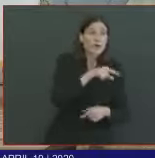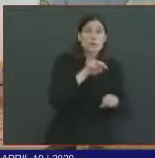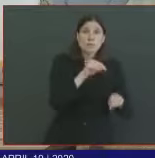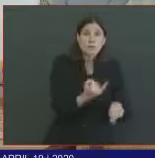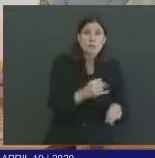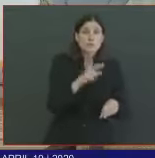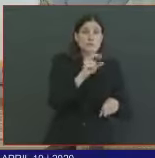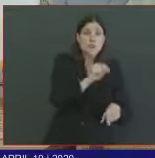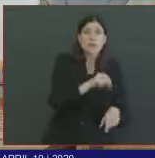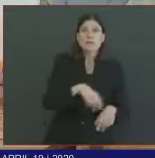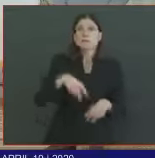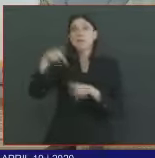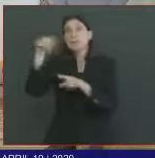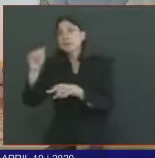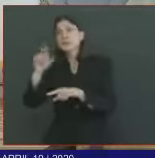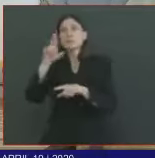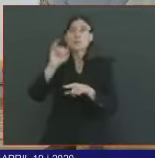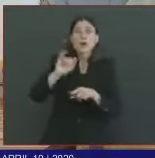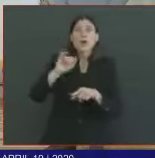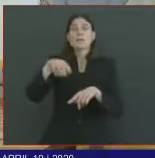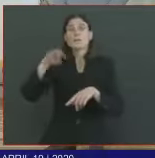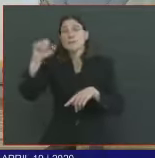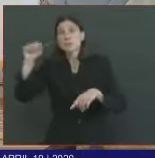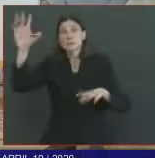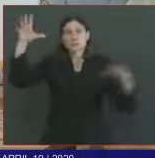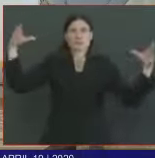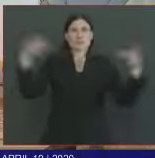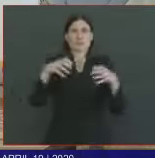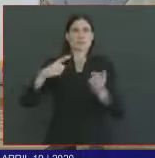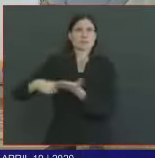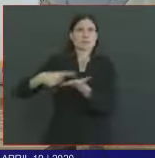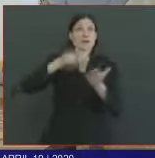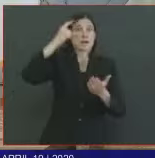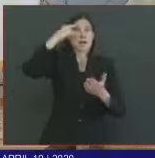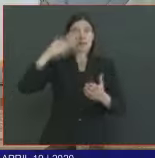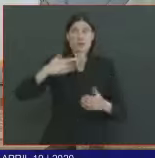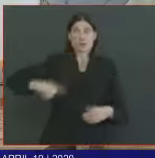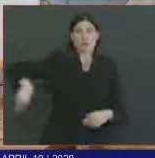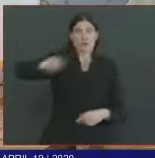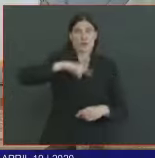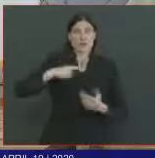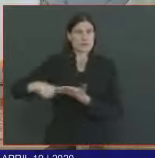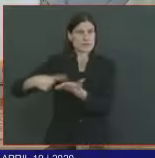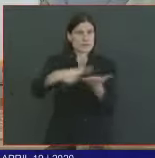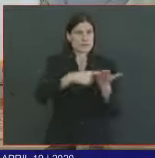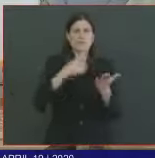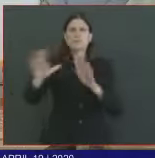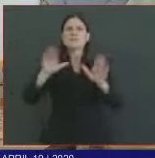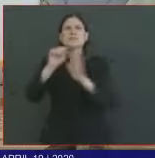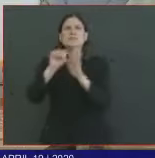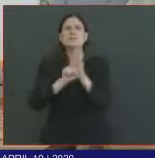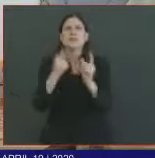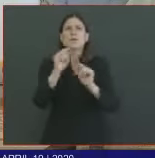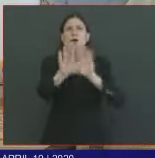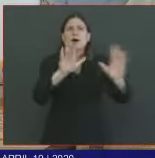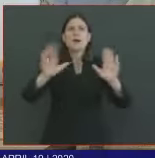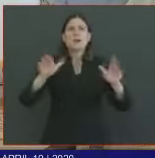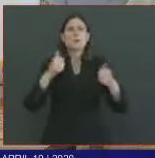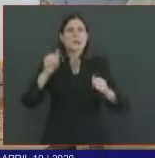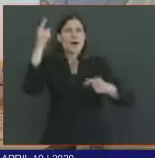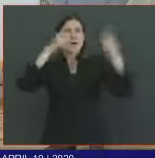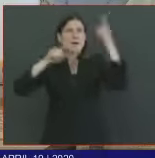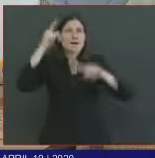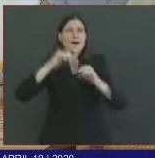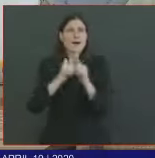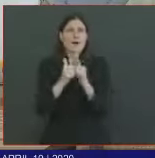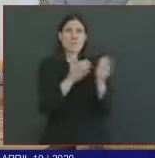as possible. With respect to that, though, I will say this. If you look at the experience of other